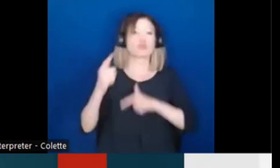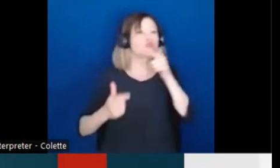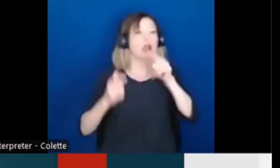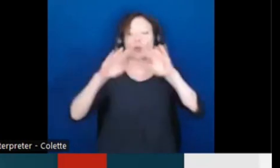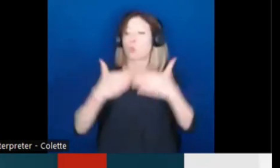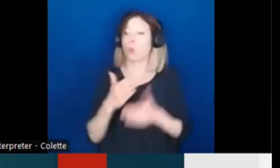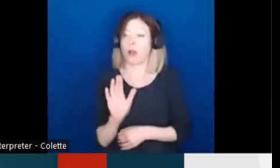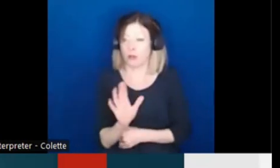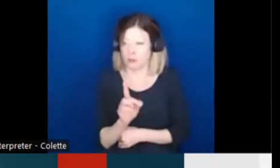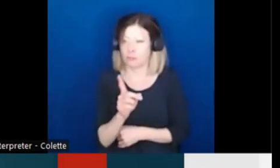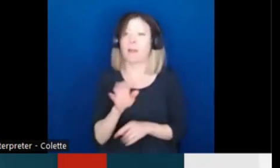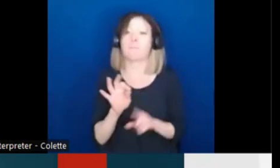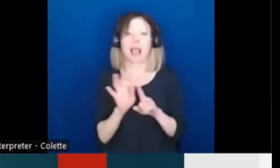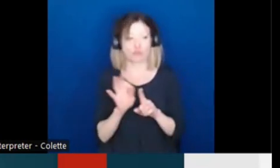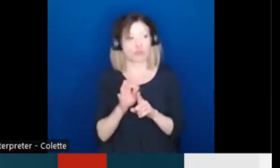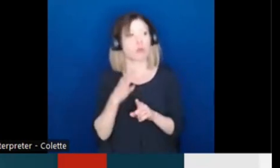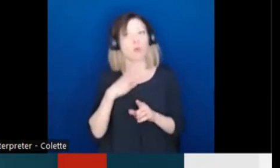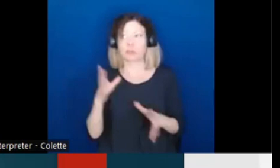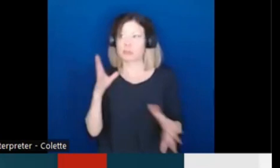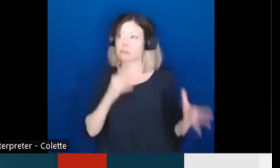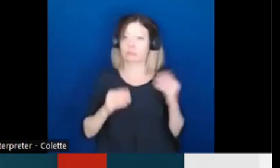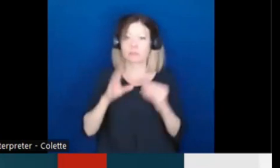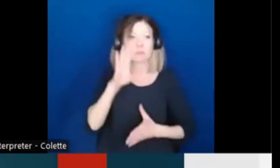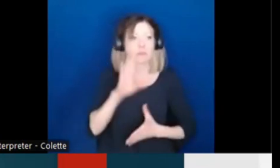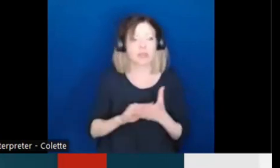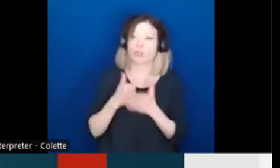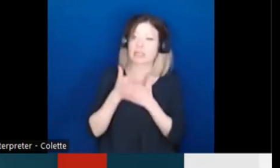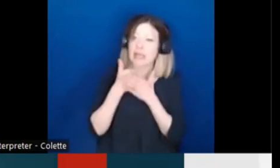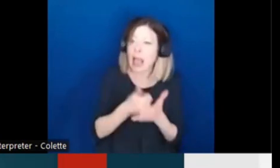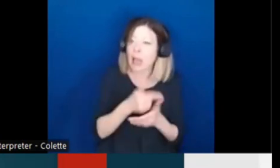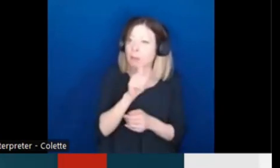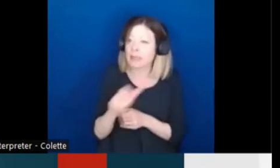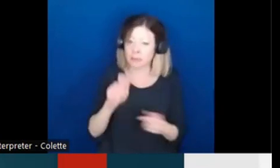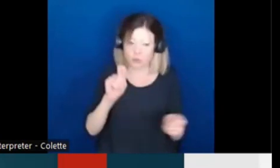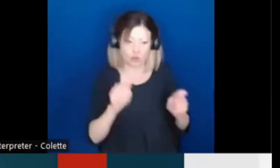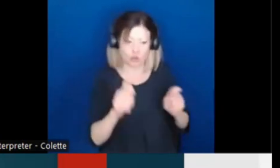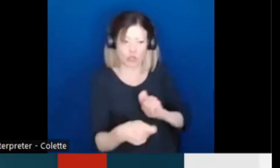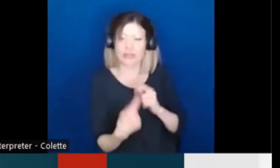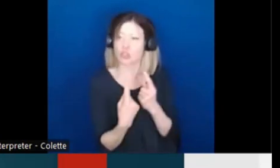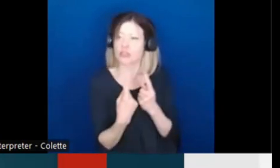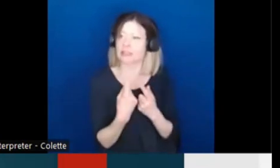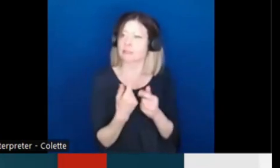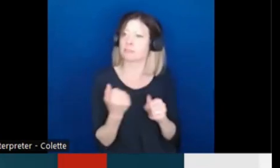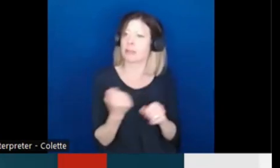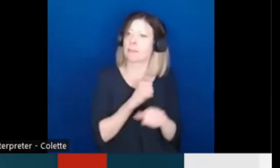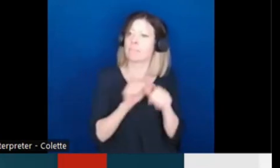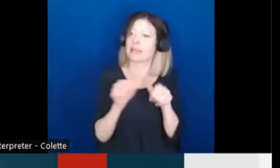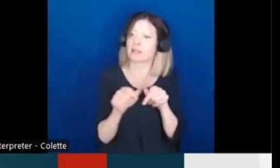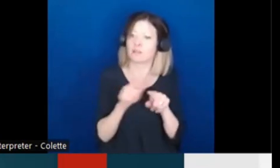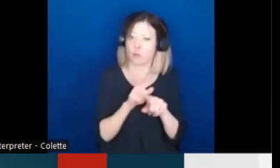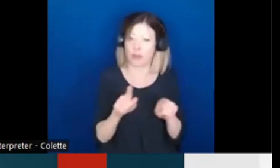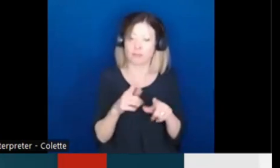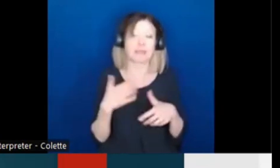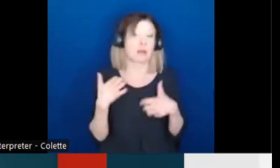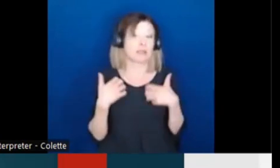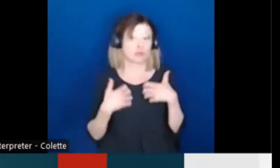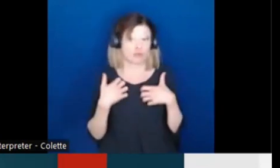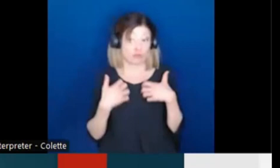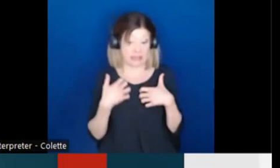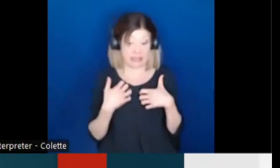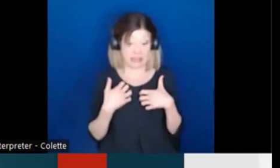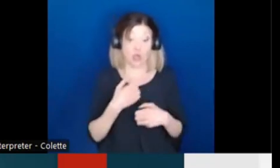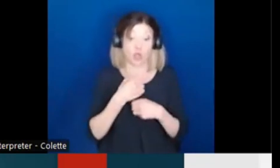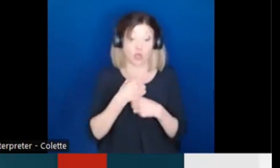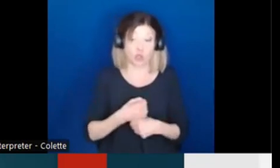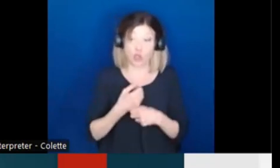make a difference. Now, it's quite interesting, being a Church of England minister, you had to have gone to,